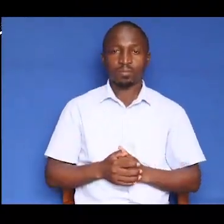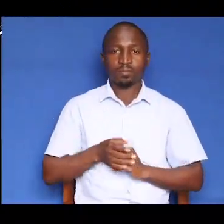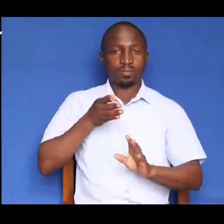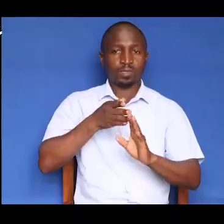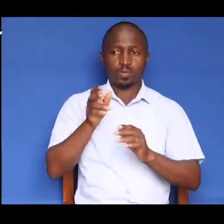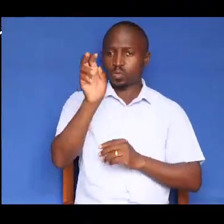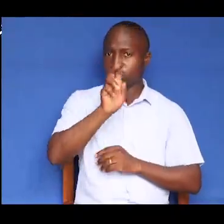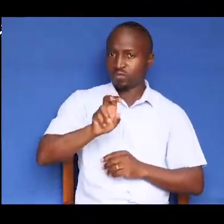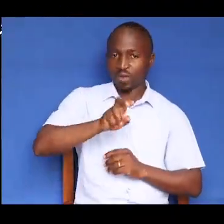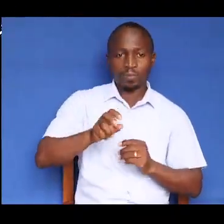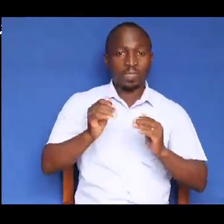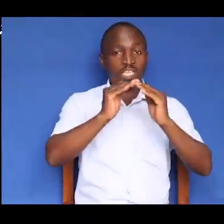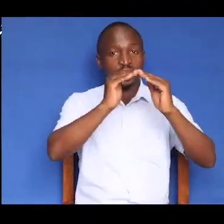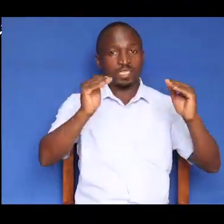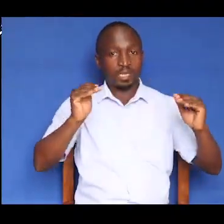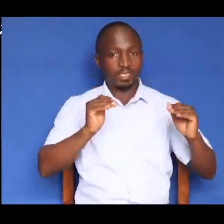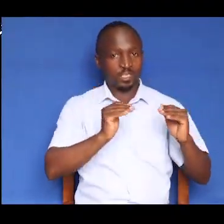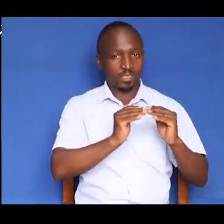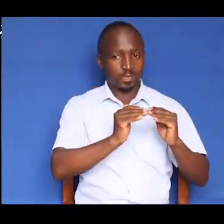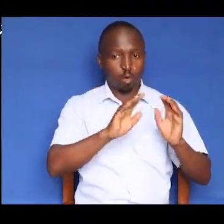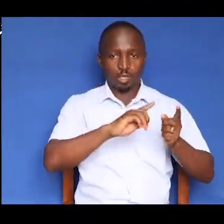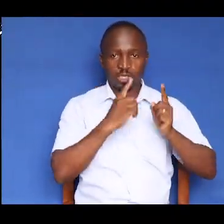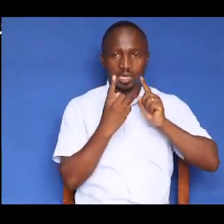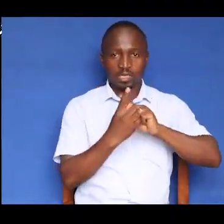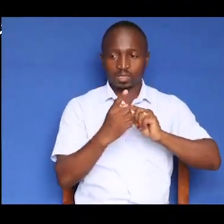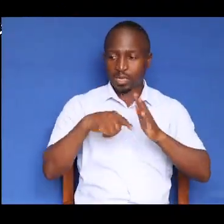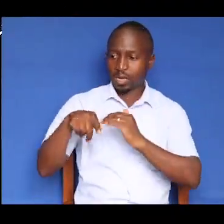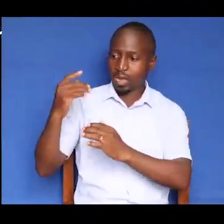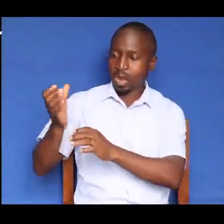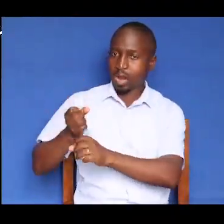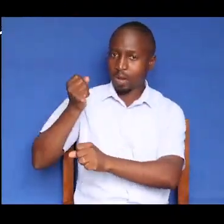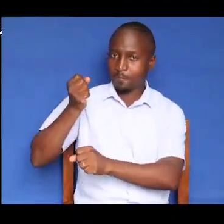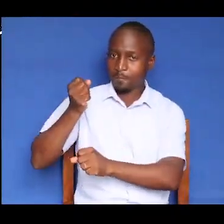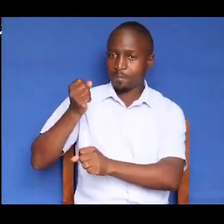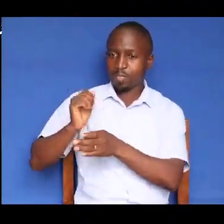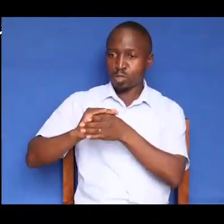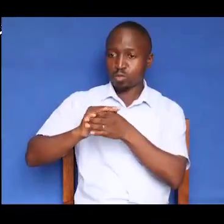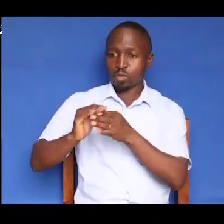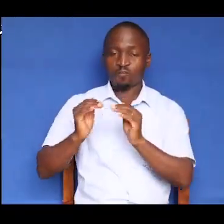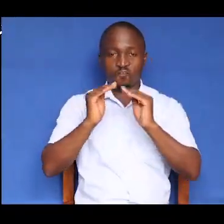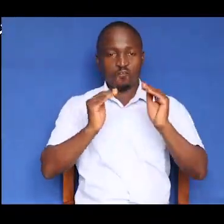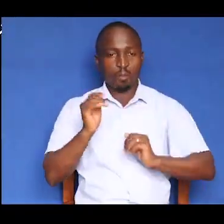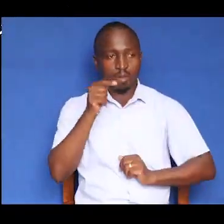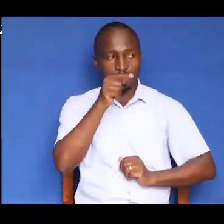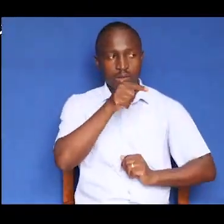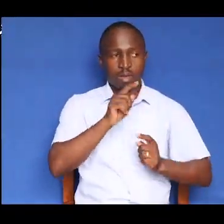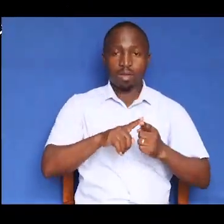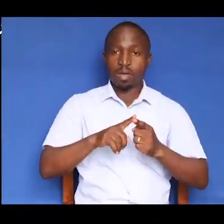to find change in income by using the same formula, multiplier equal